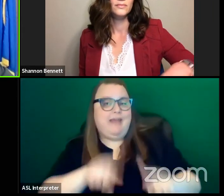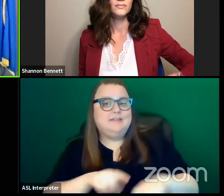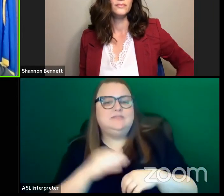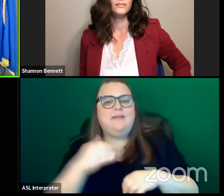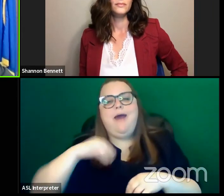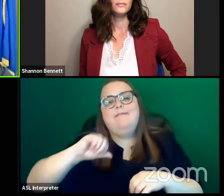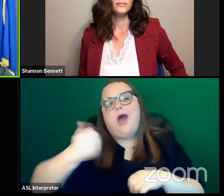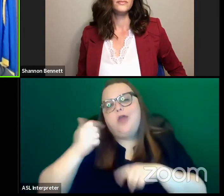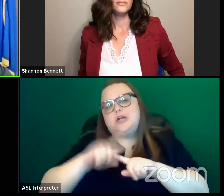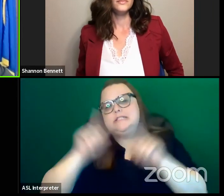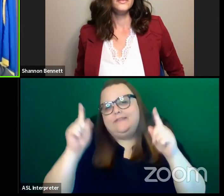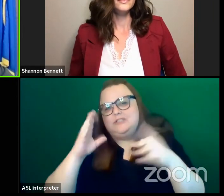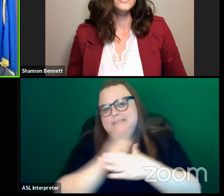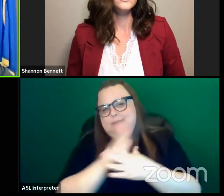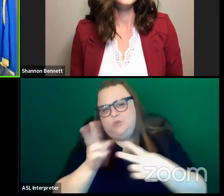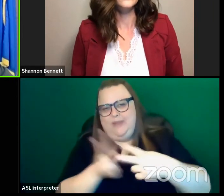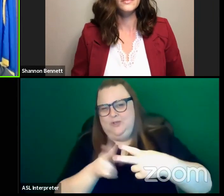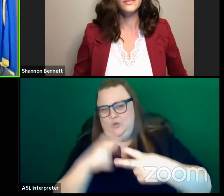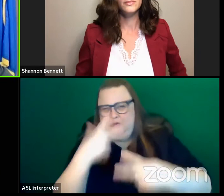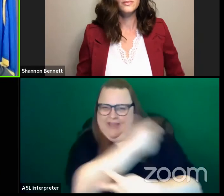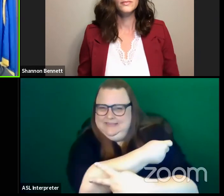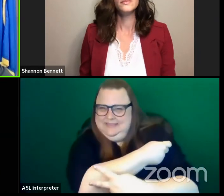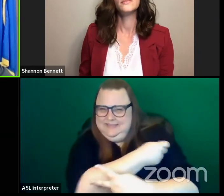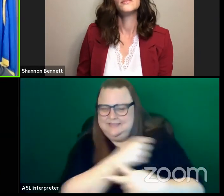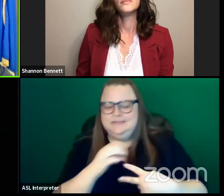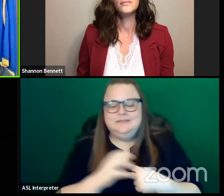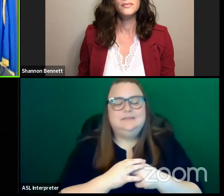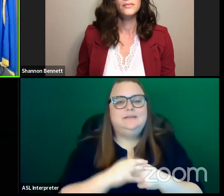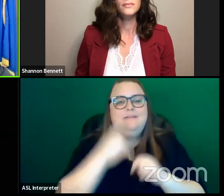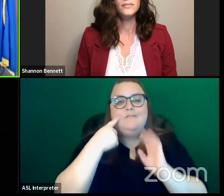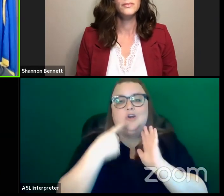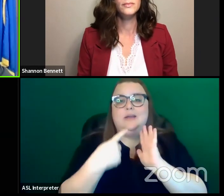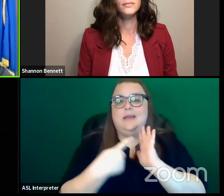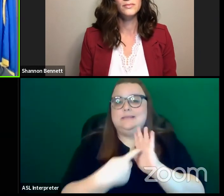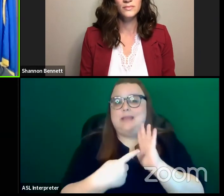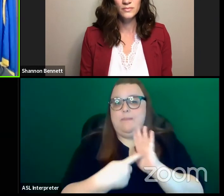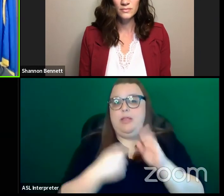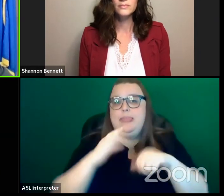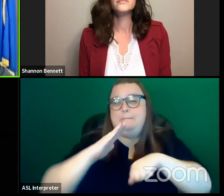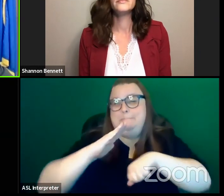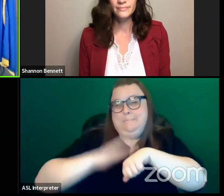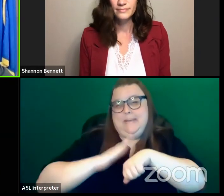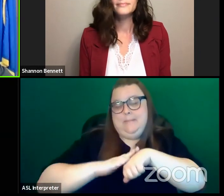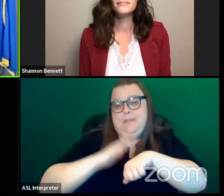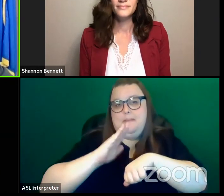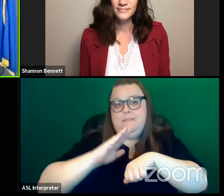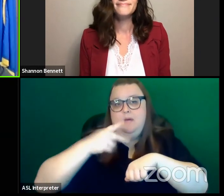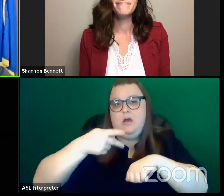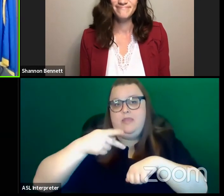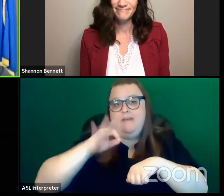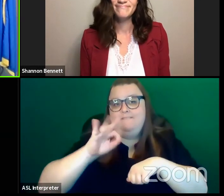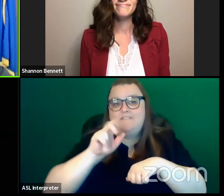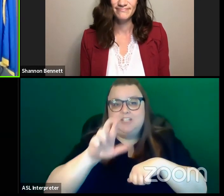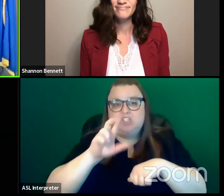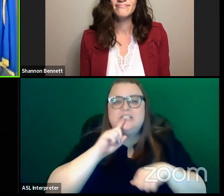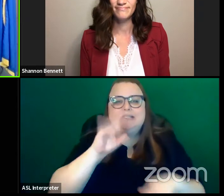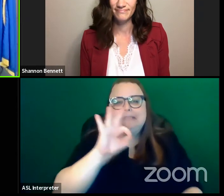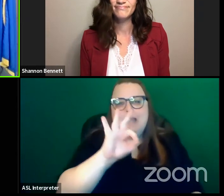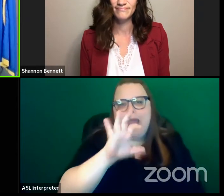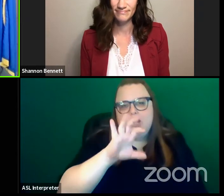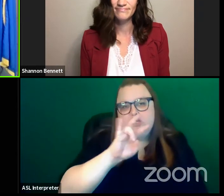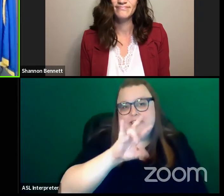the vaccines. For example, the minimum, I think, on the Pfizer vaccine is 975 that could be